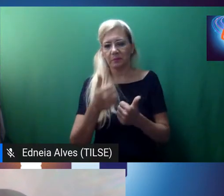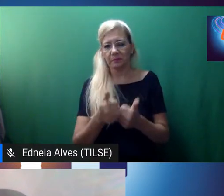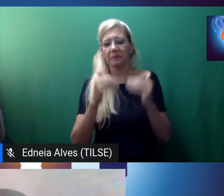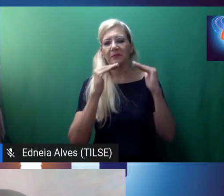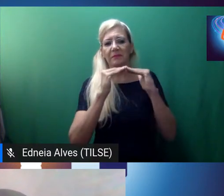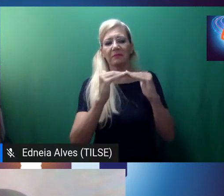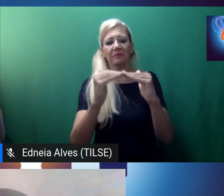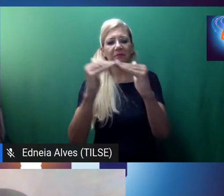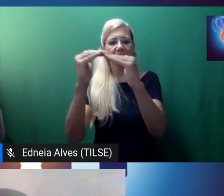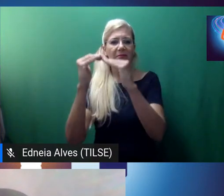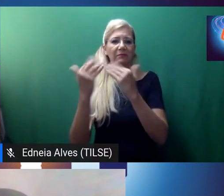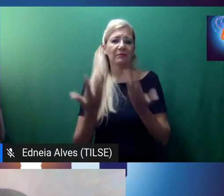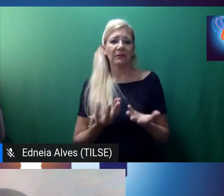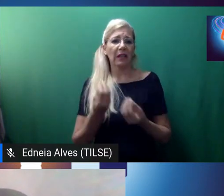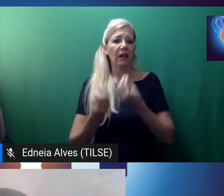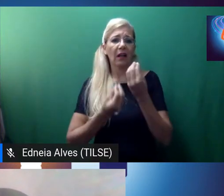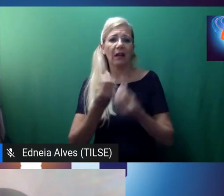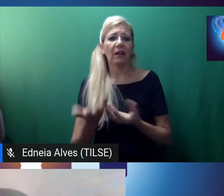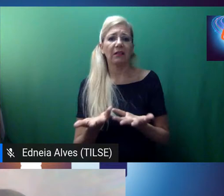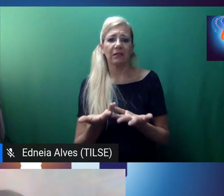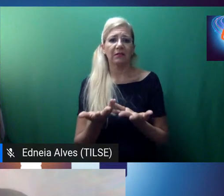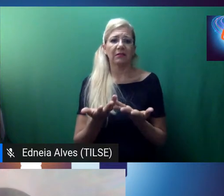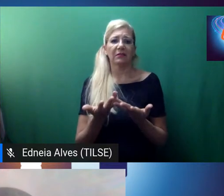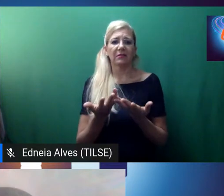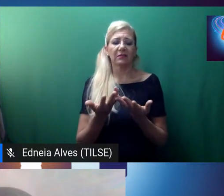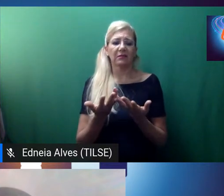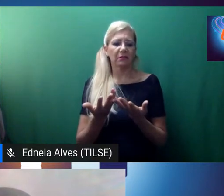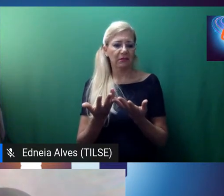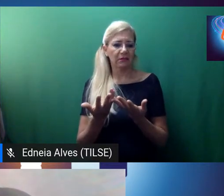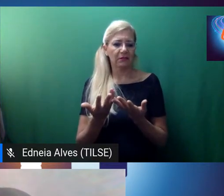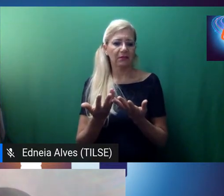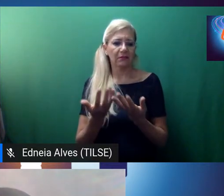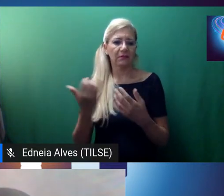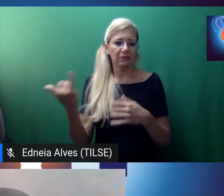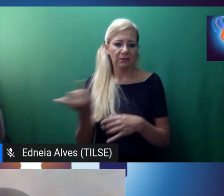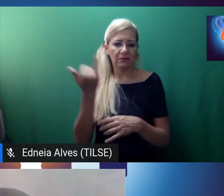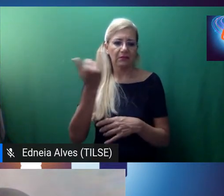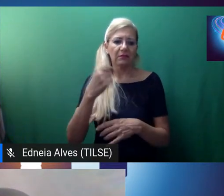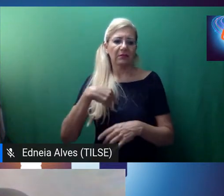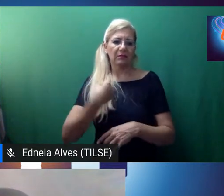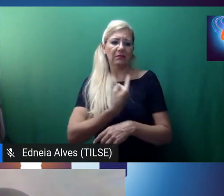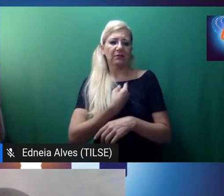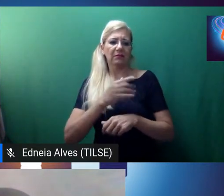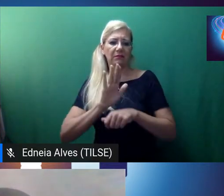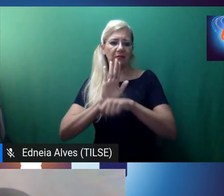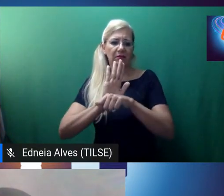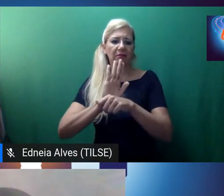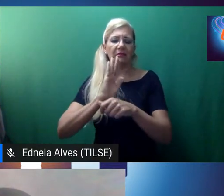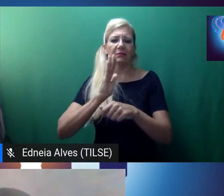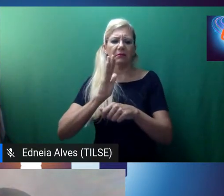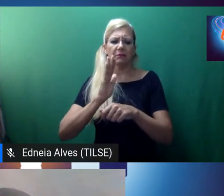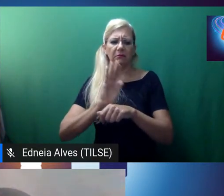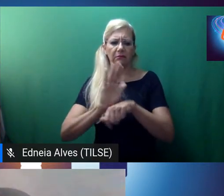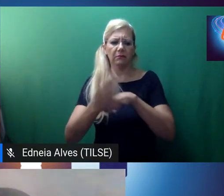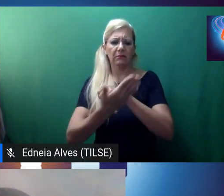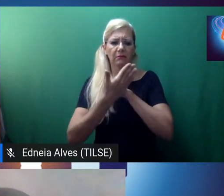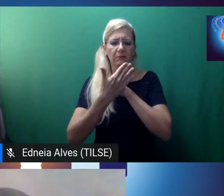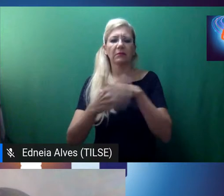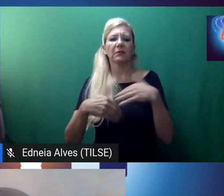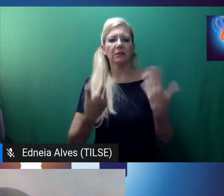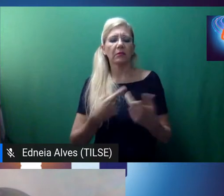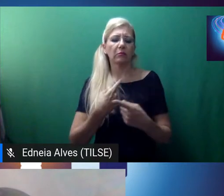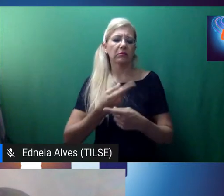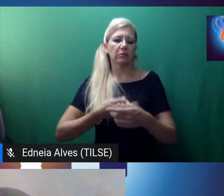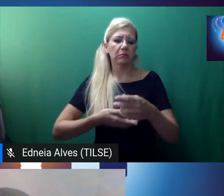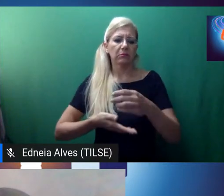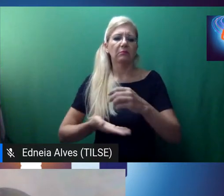critical for us to be allies, right? We talk about being allies and being in this together, because we do